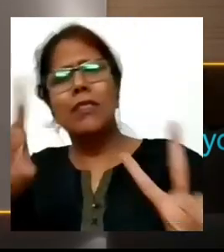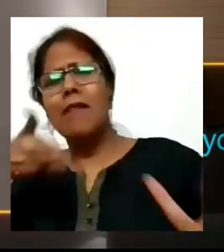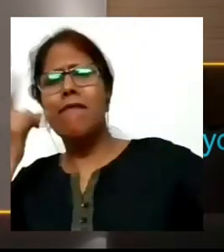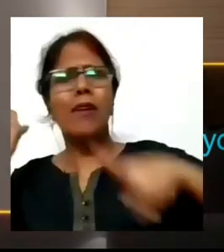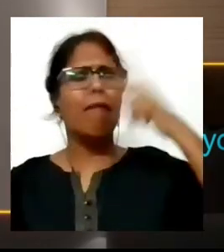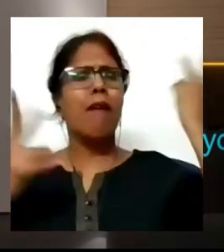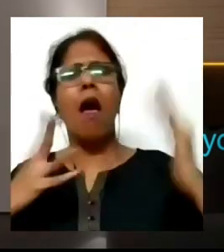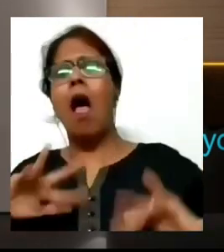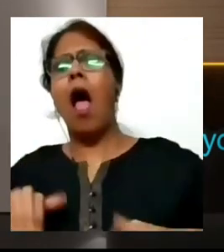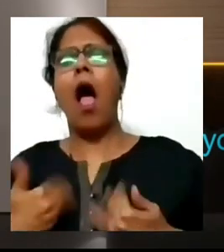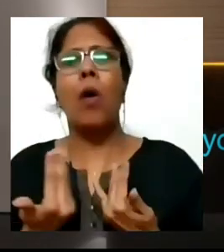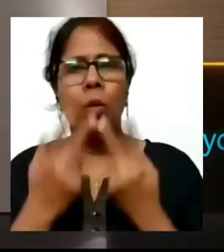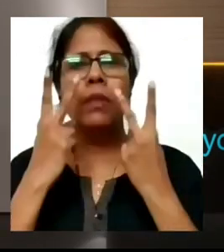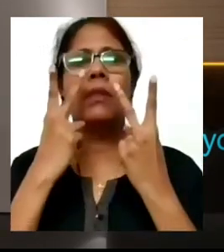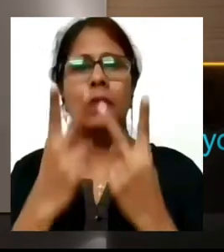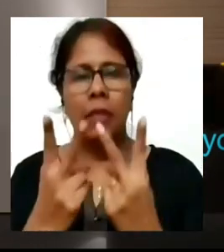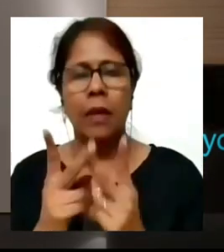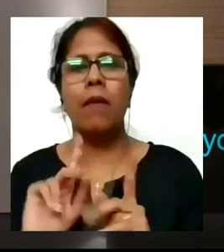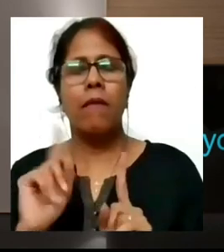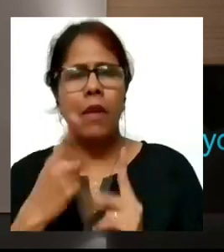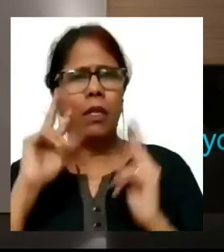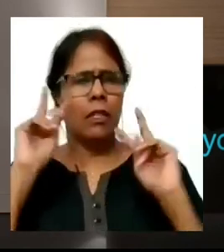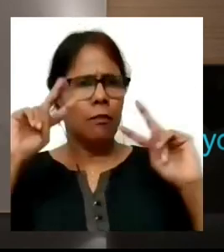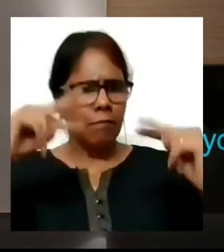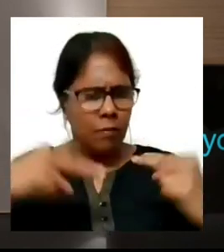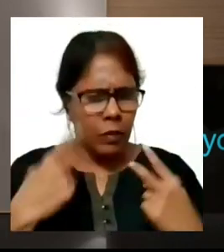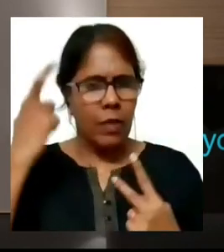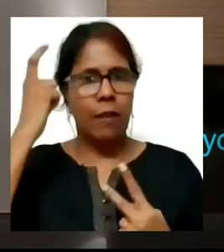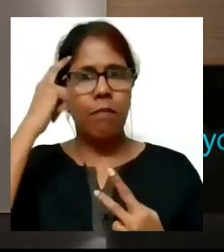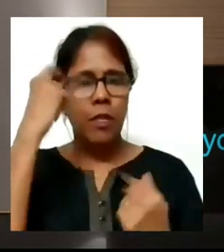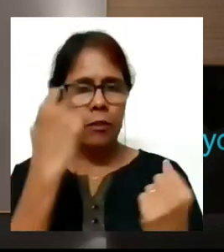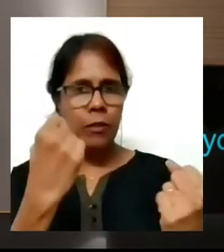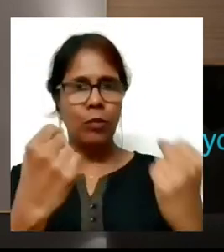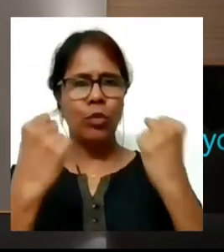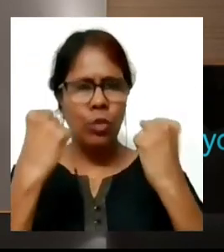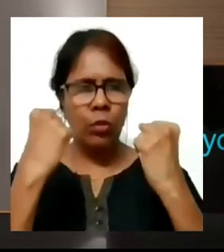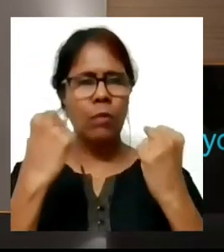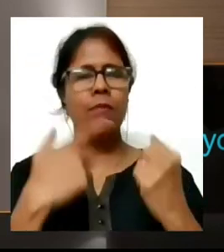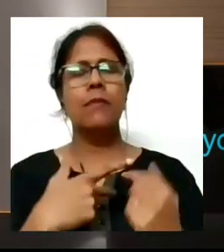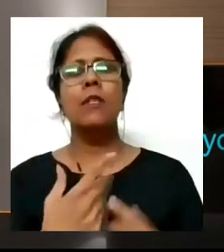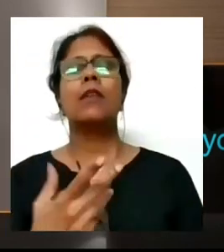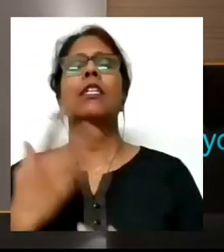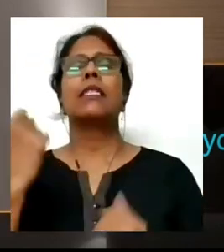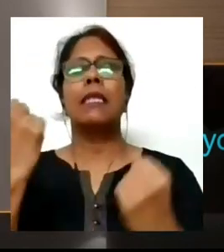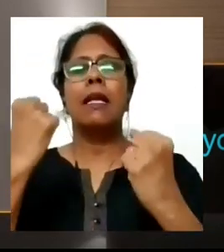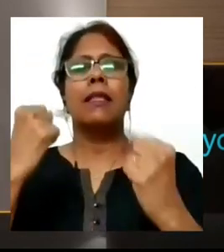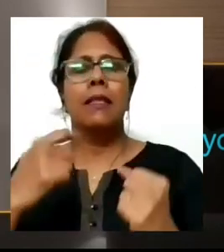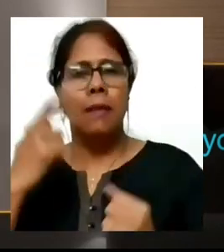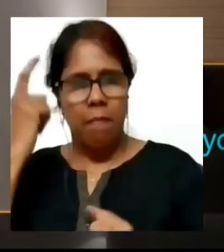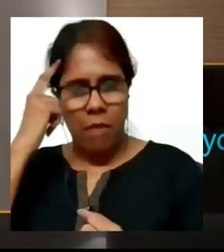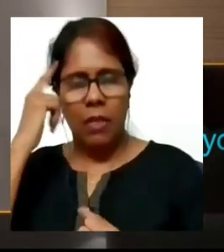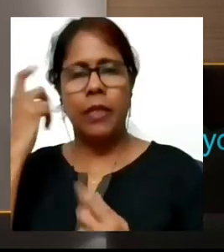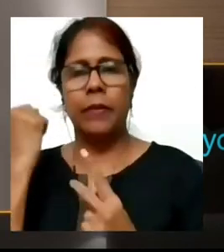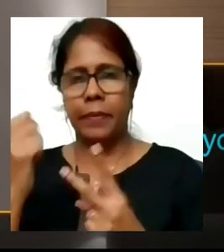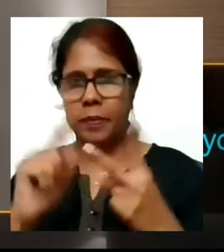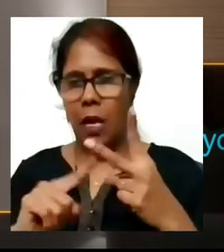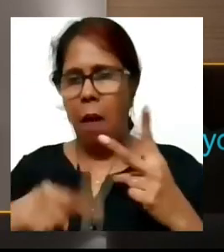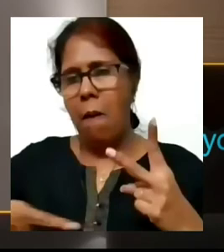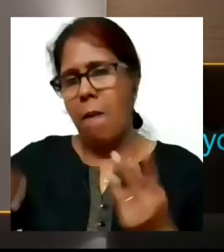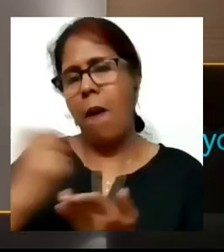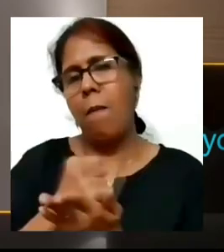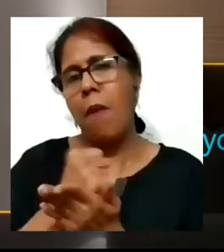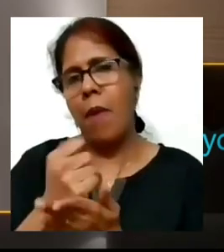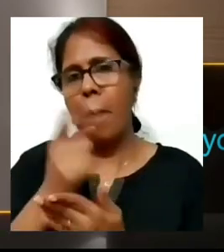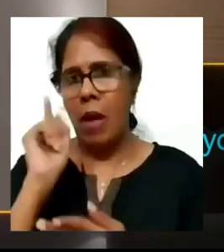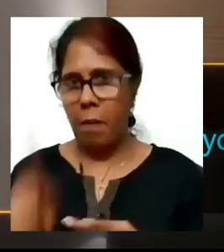start looking at building my mental resilience and stamina each day? The third,